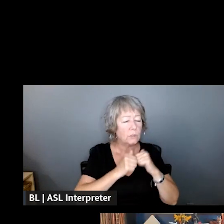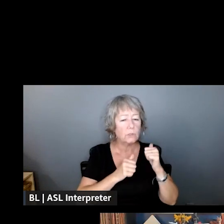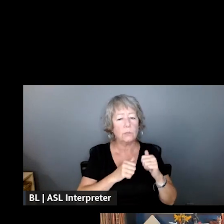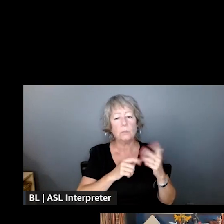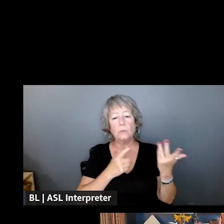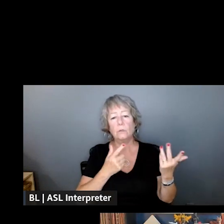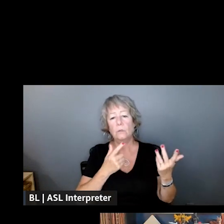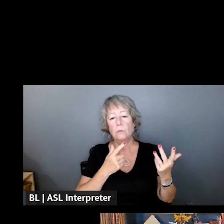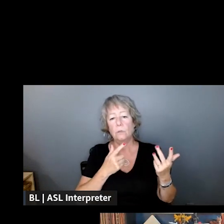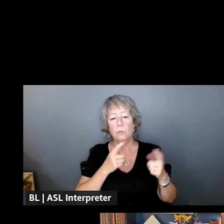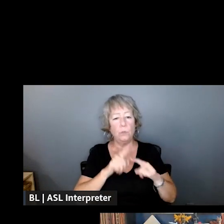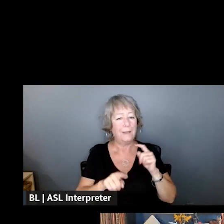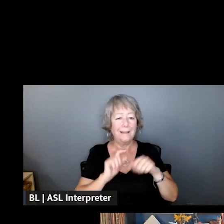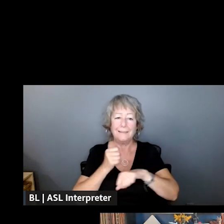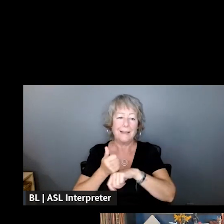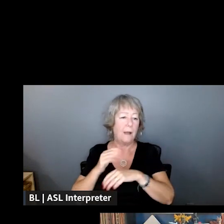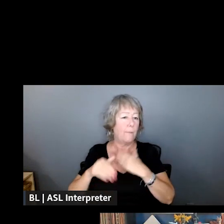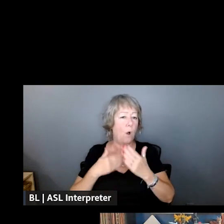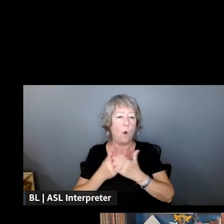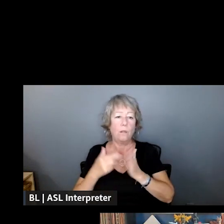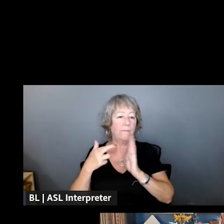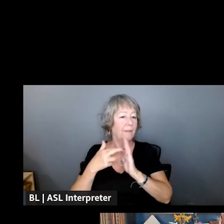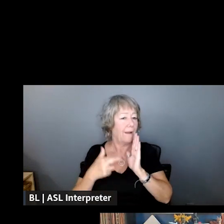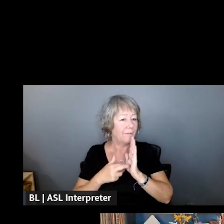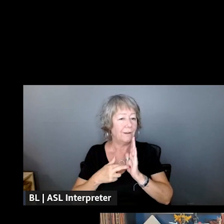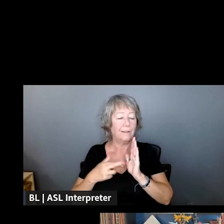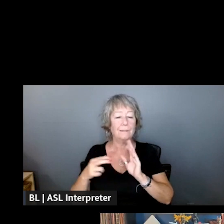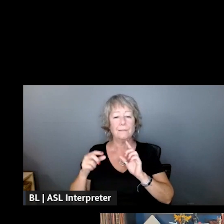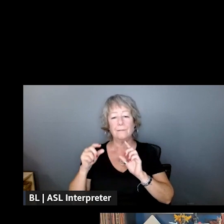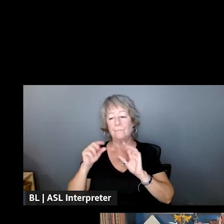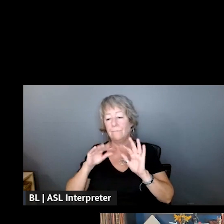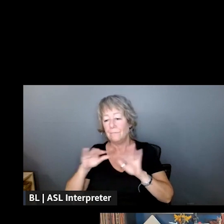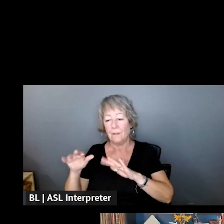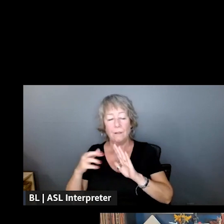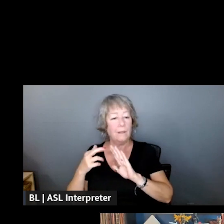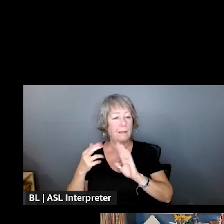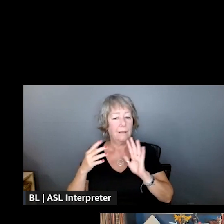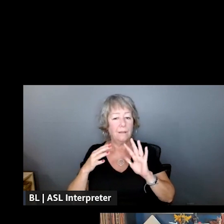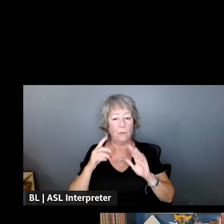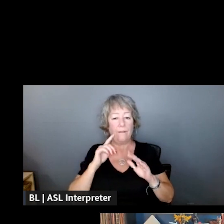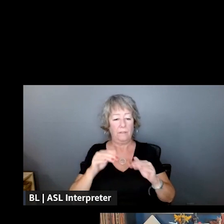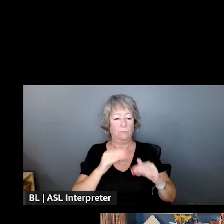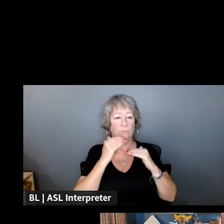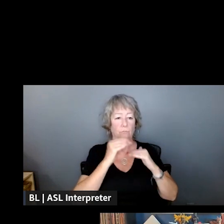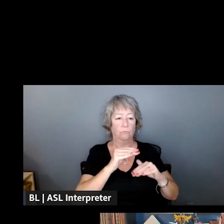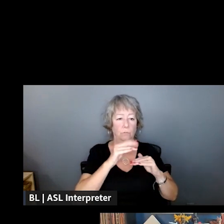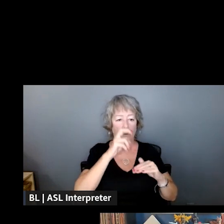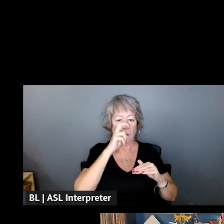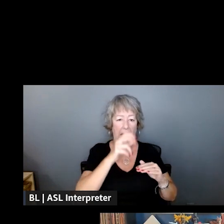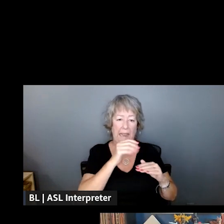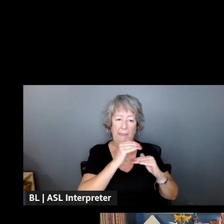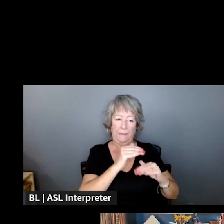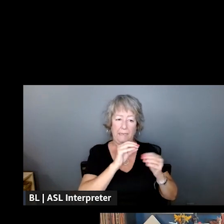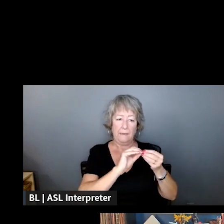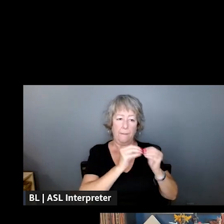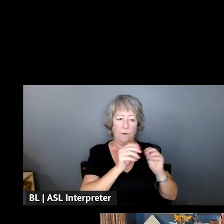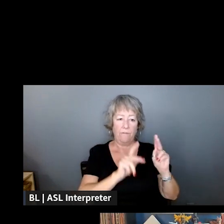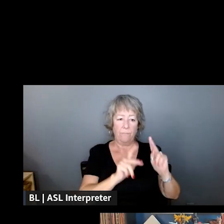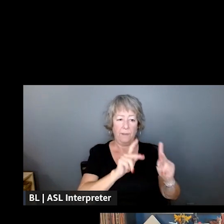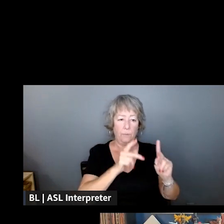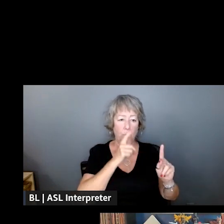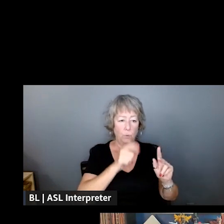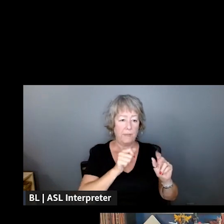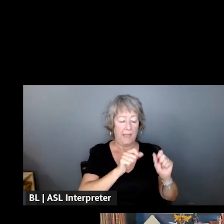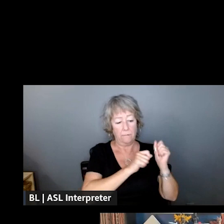up all of your governance that you need there. You have that restricted to a limited set of people, and then you work